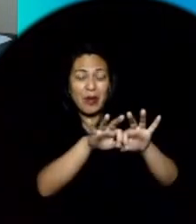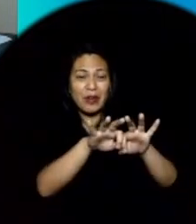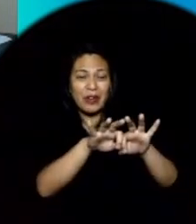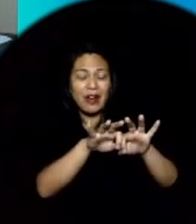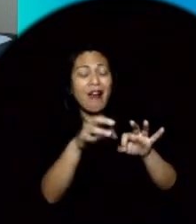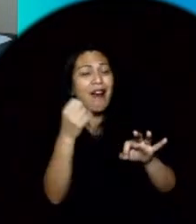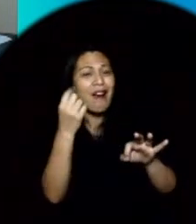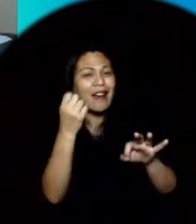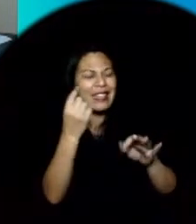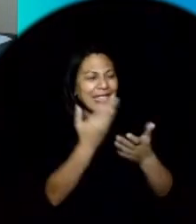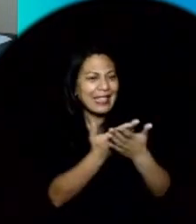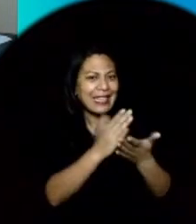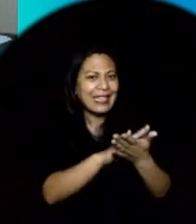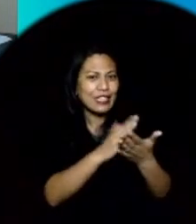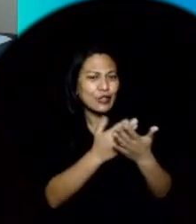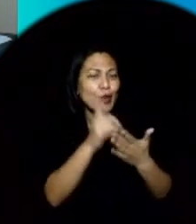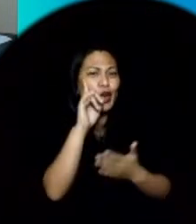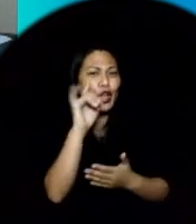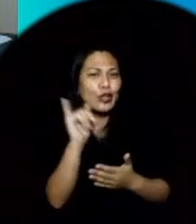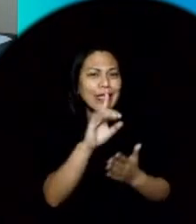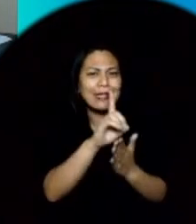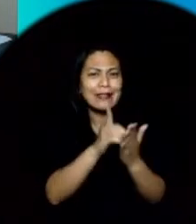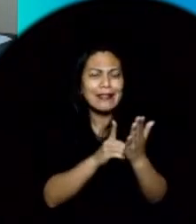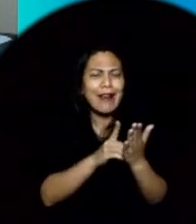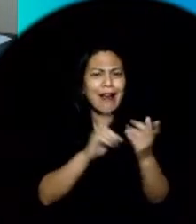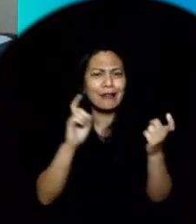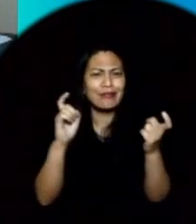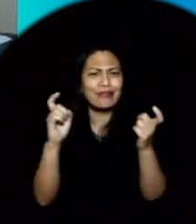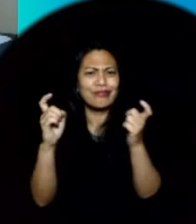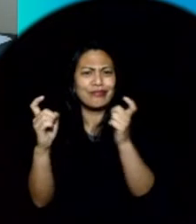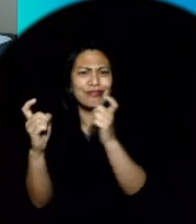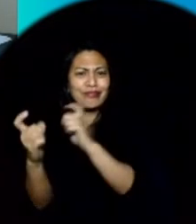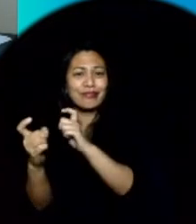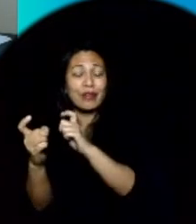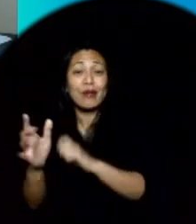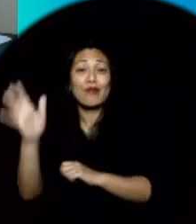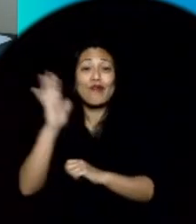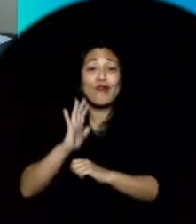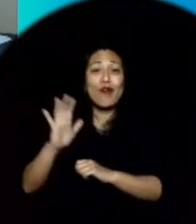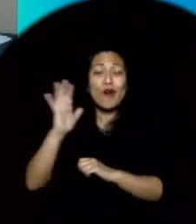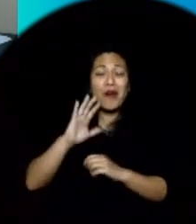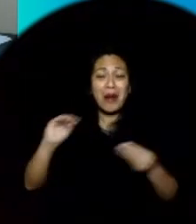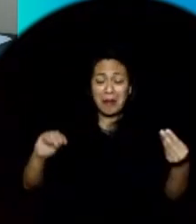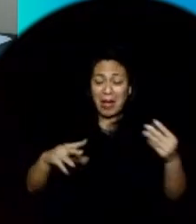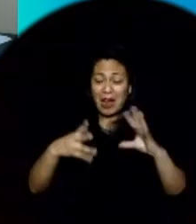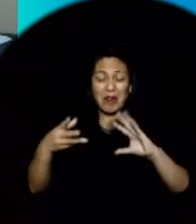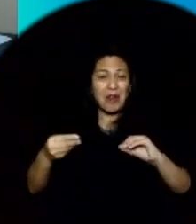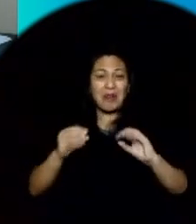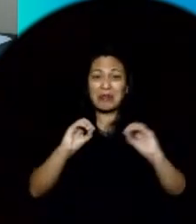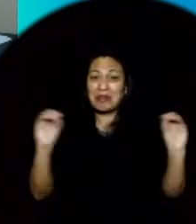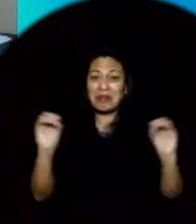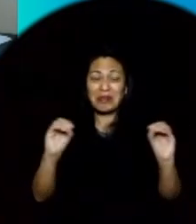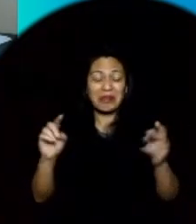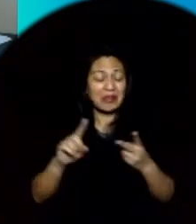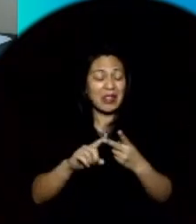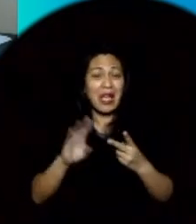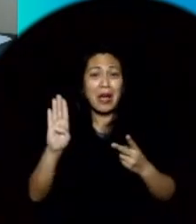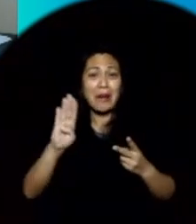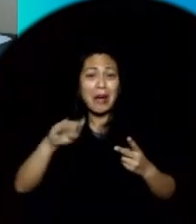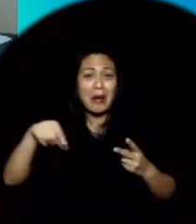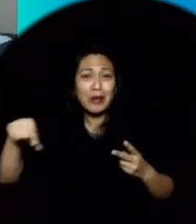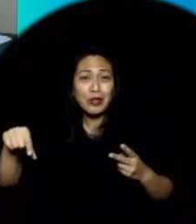kitchen changes so much over time. At one time, there were no microwaves. people